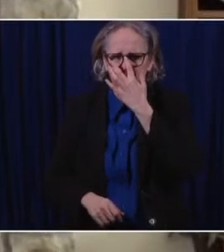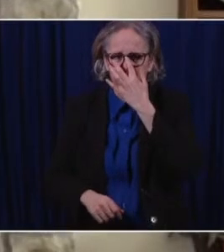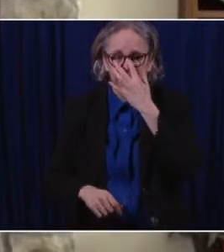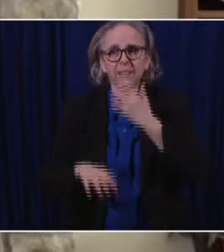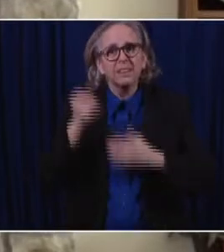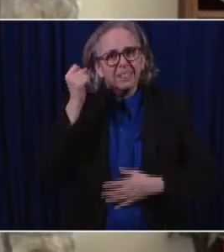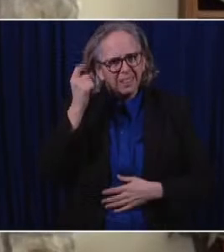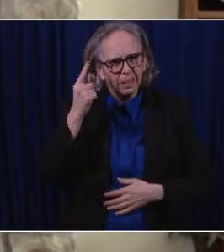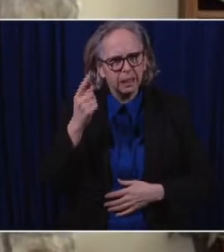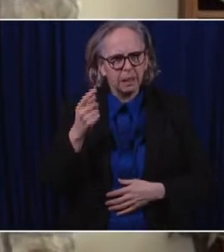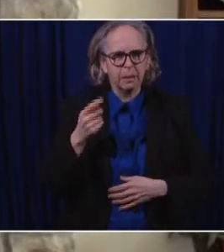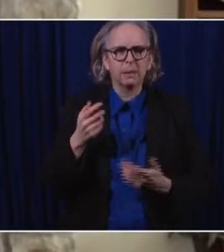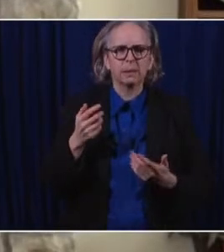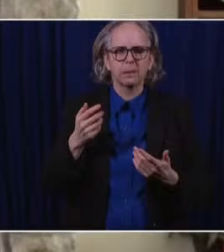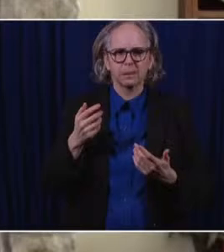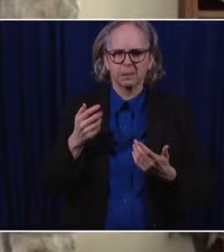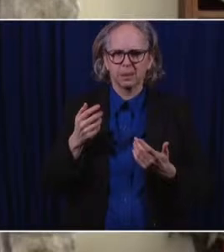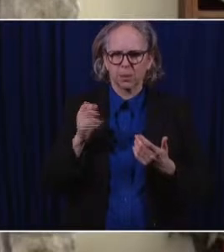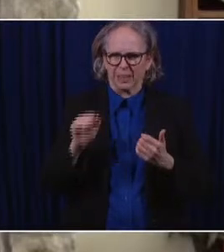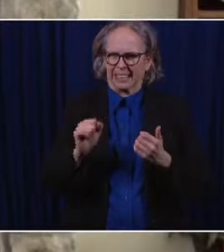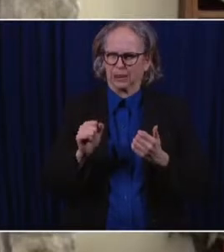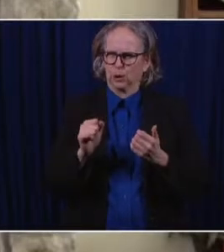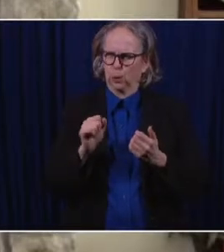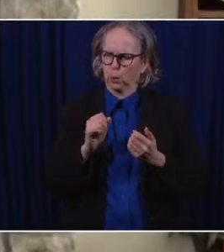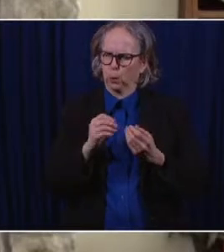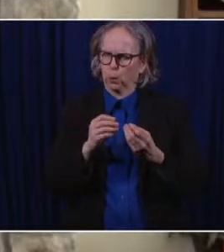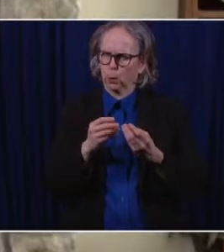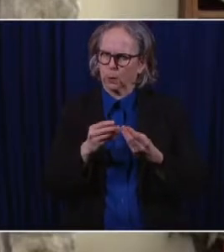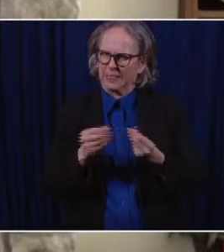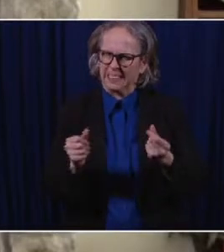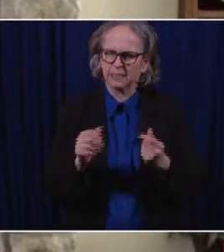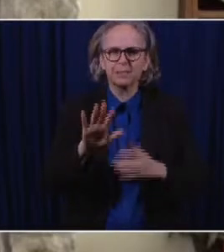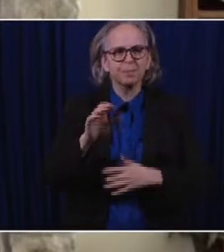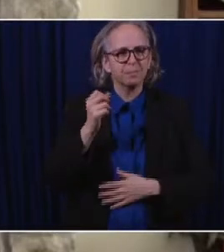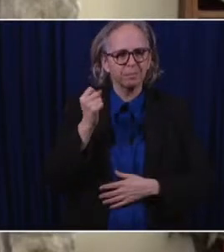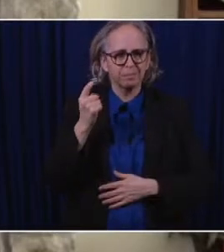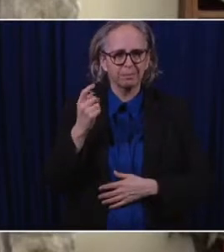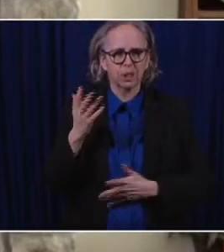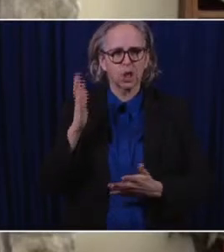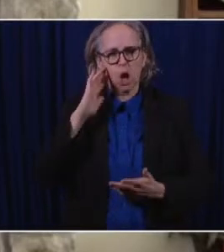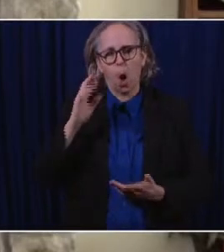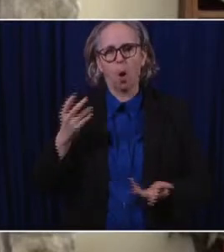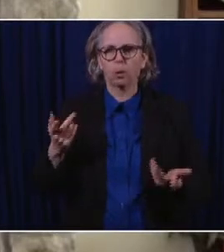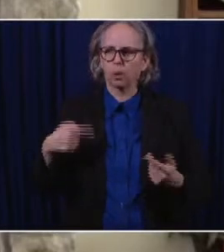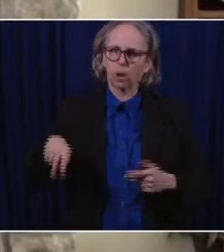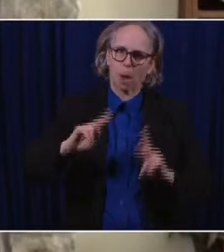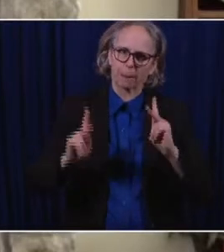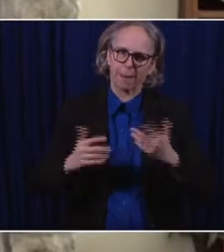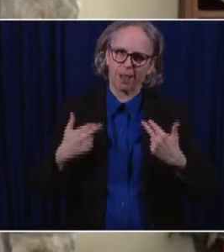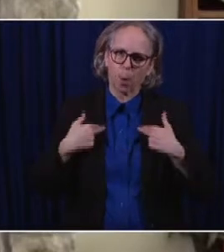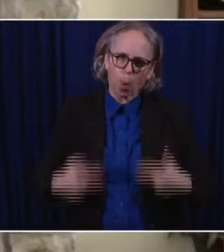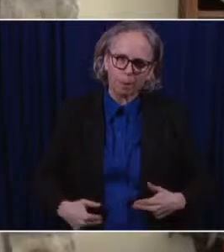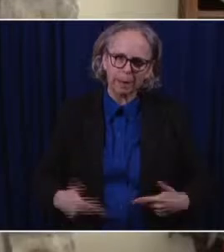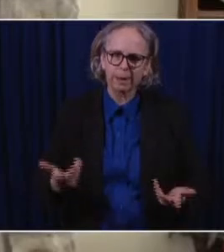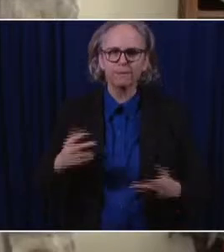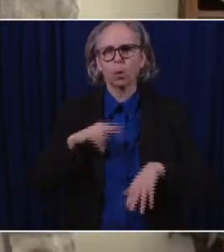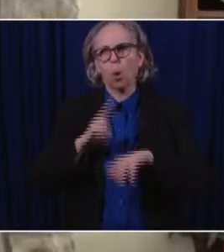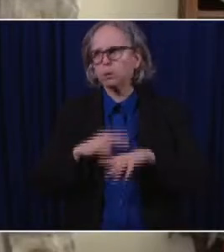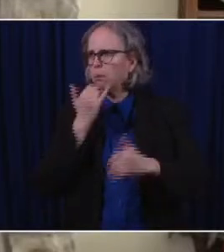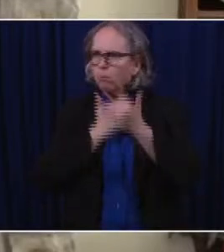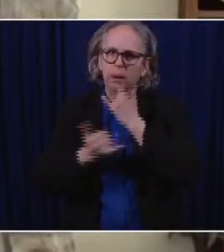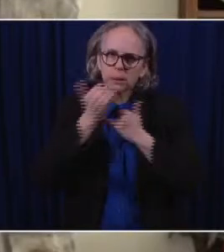but we're dealing with human beings here on both sides of this. So certainly there will be some mistakes made,